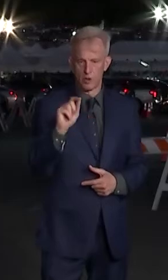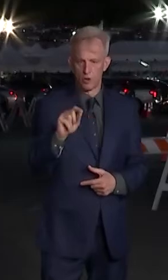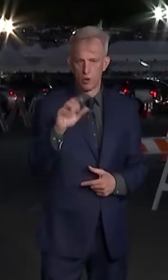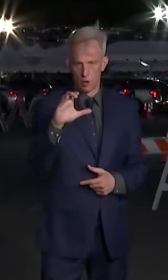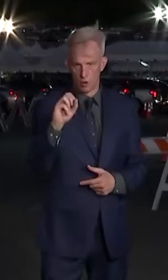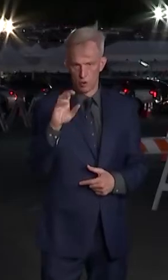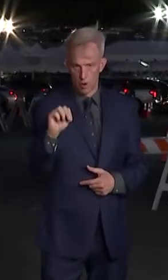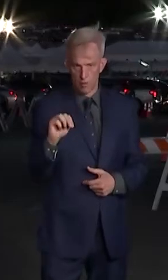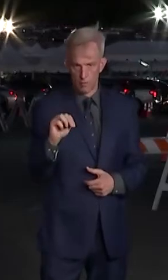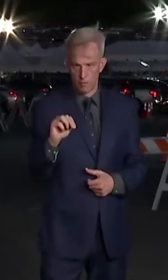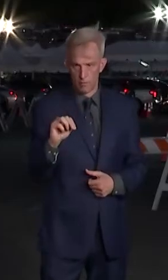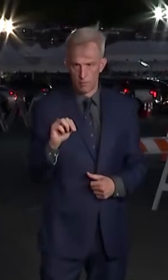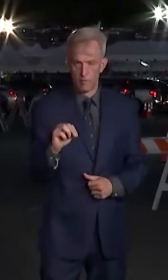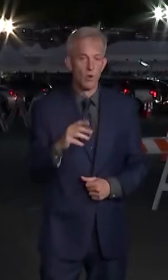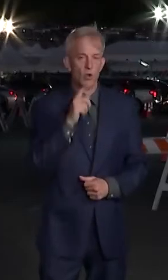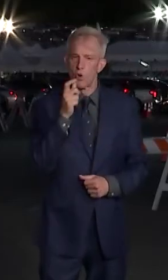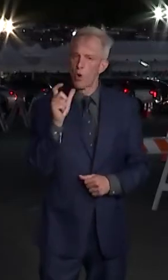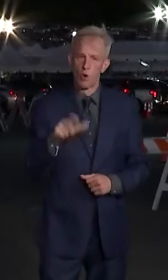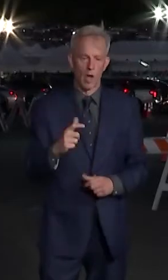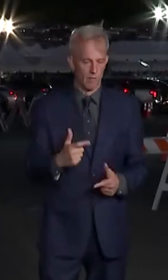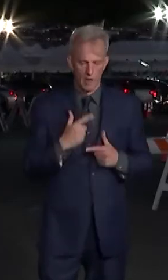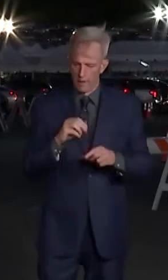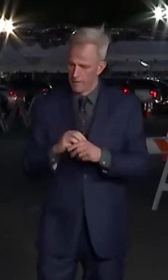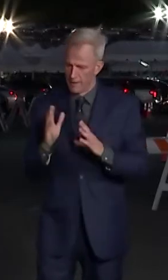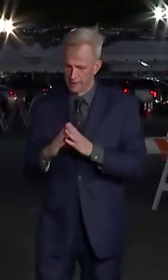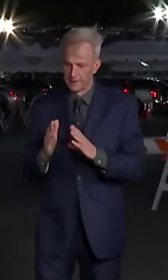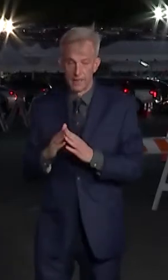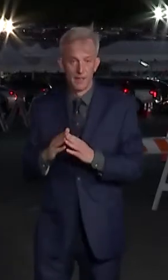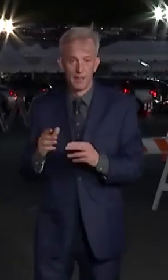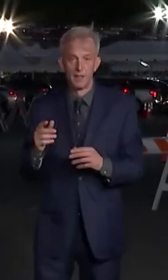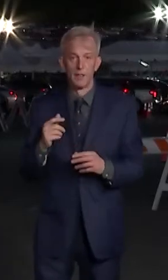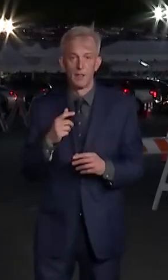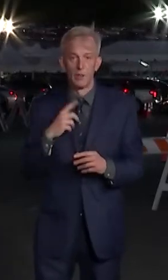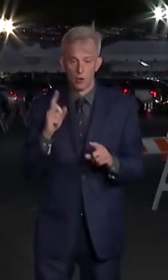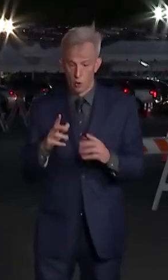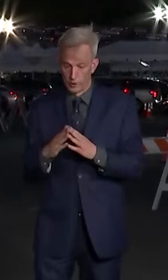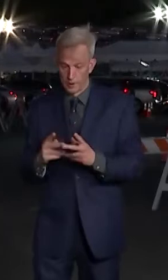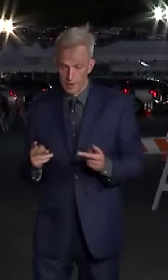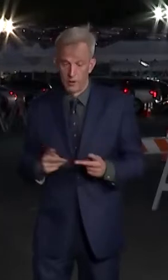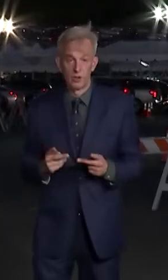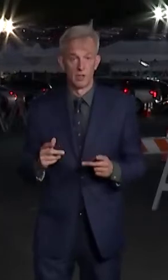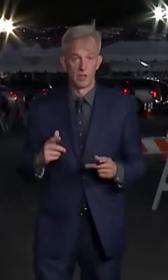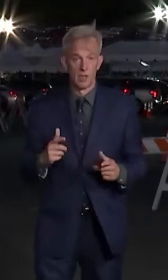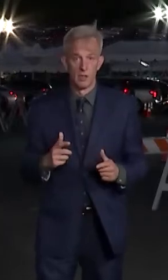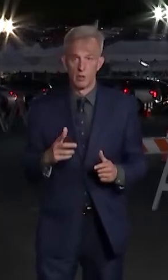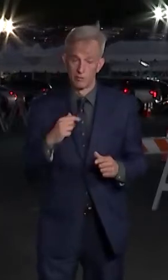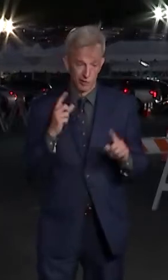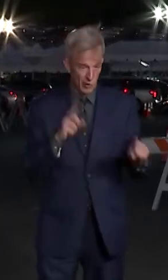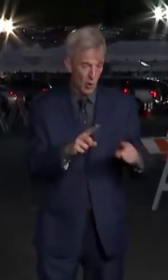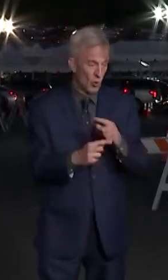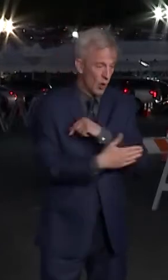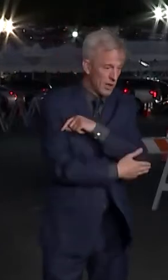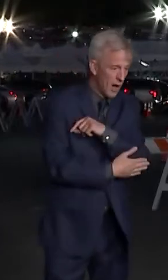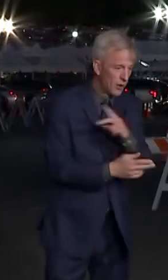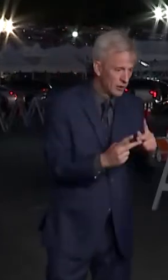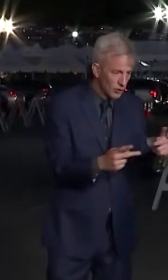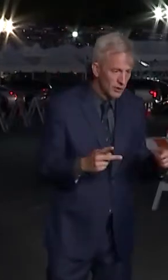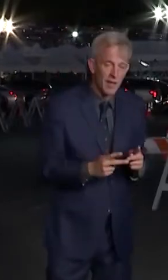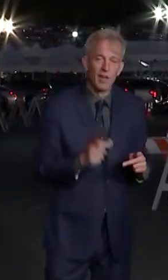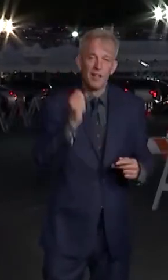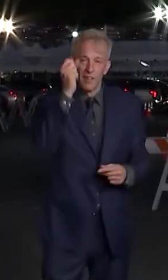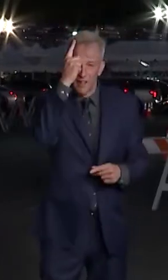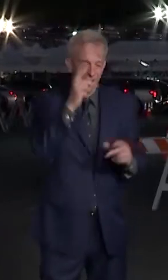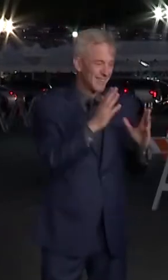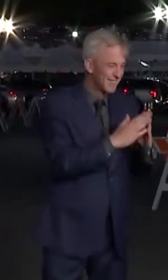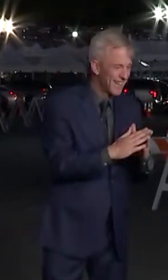vaccinatelacounty.com. You don't have to live in the city to come to a city site. You can be a city resident of LA and go to a county site. We are together in this